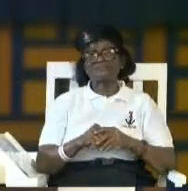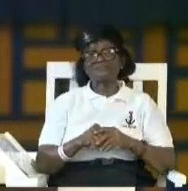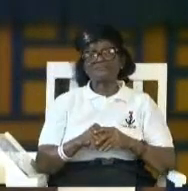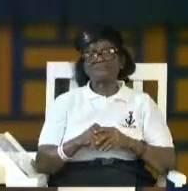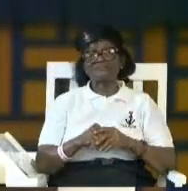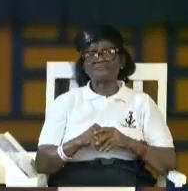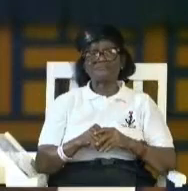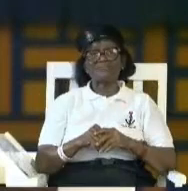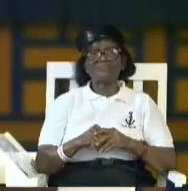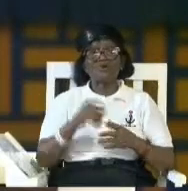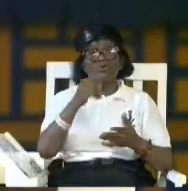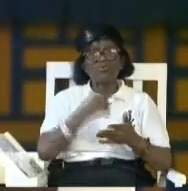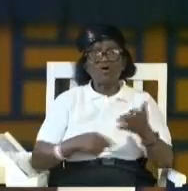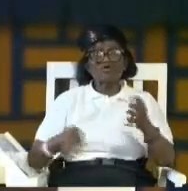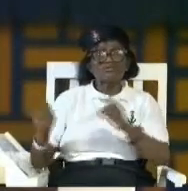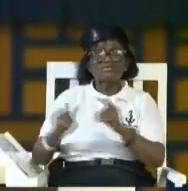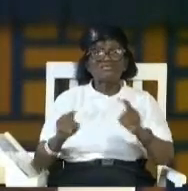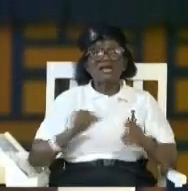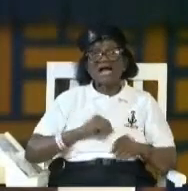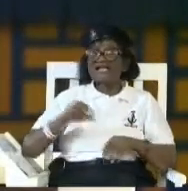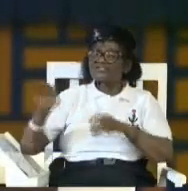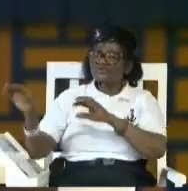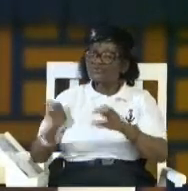What did I do?